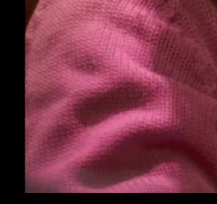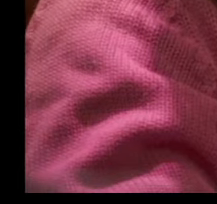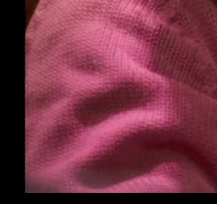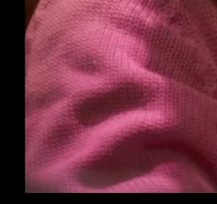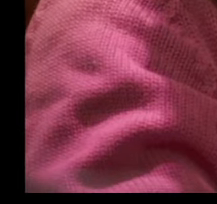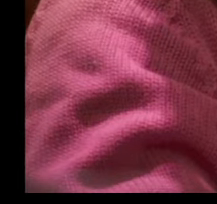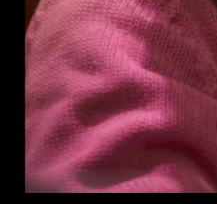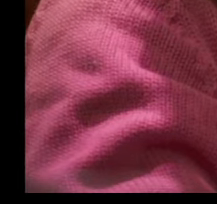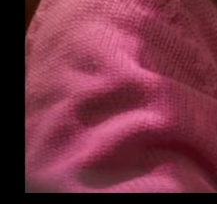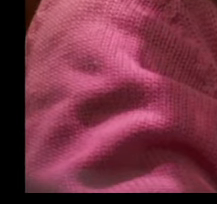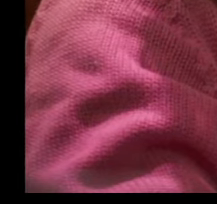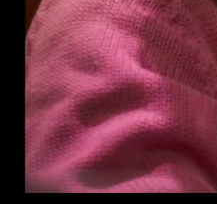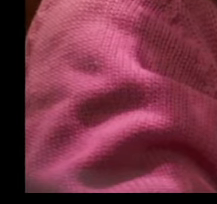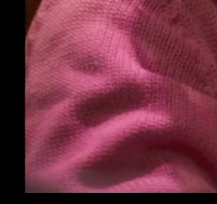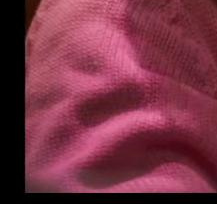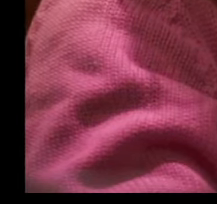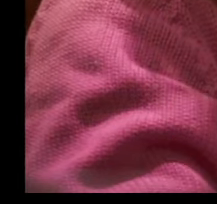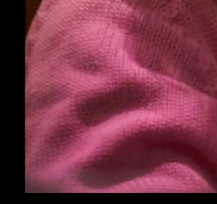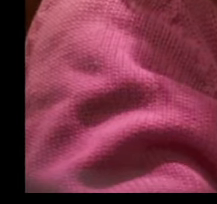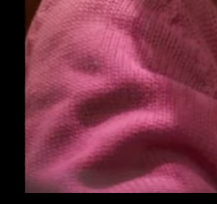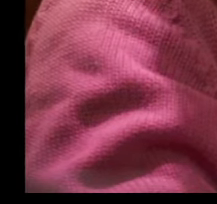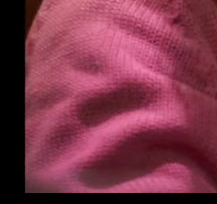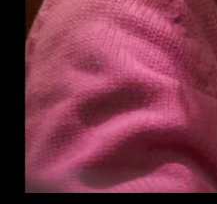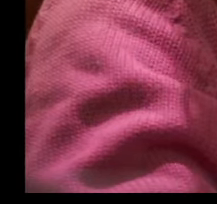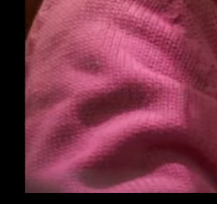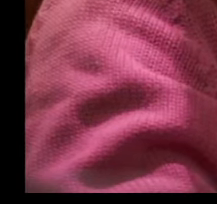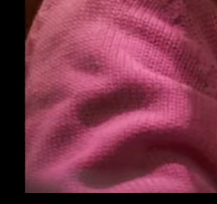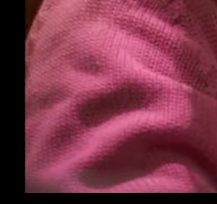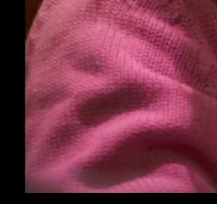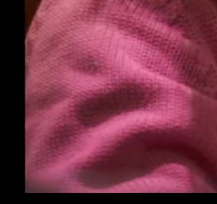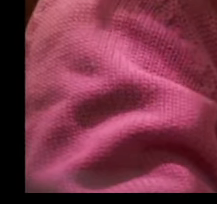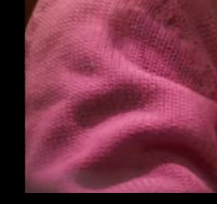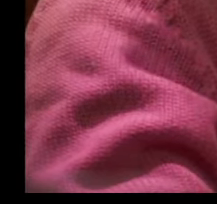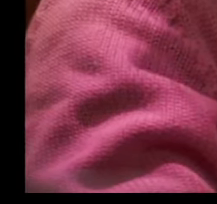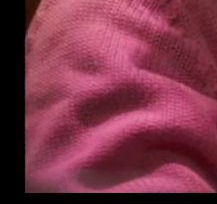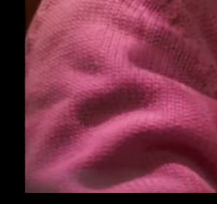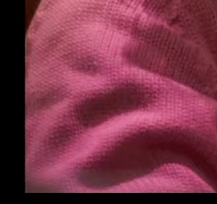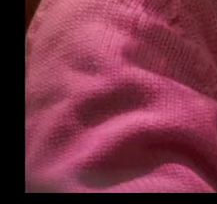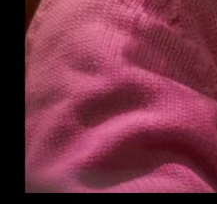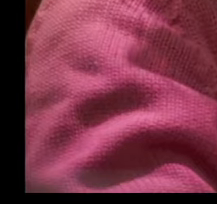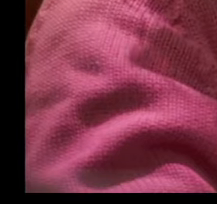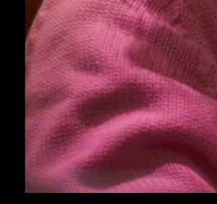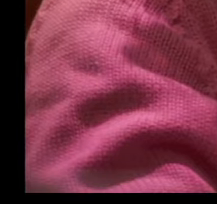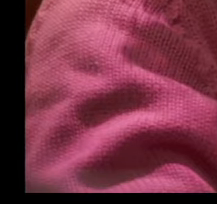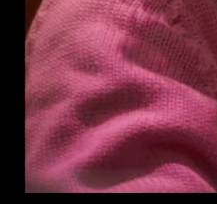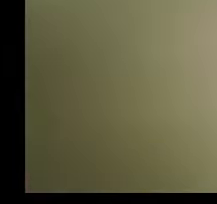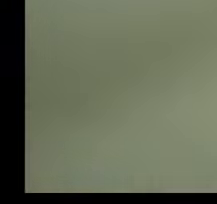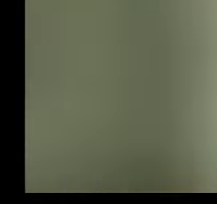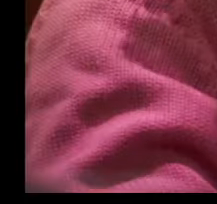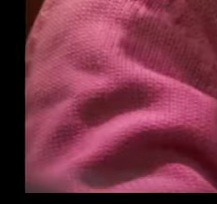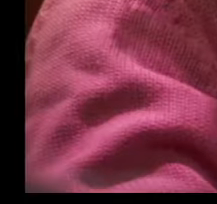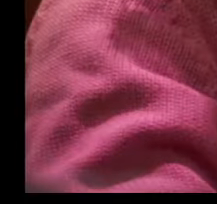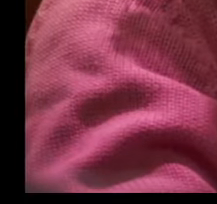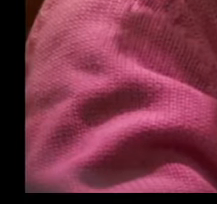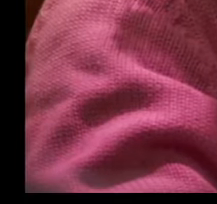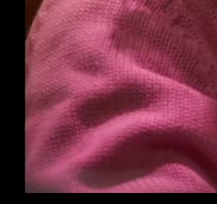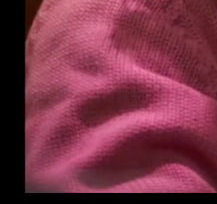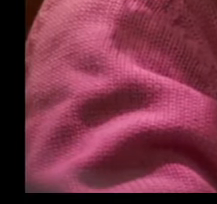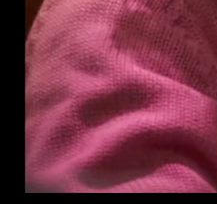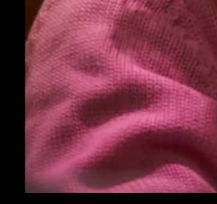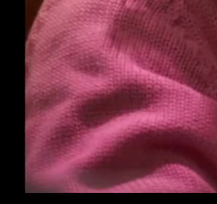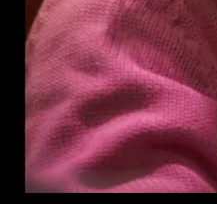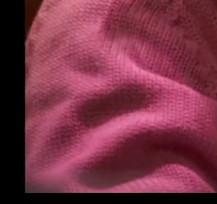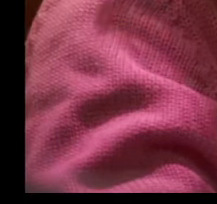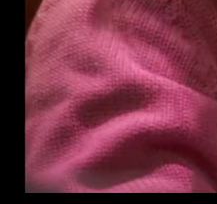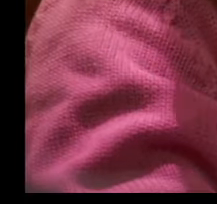17, 17, 18, sí. Por ahí. ¿En serio? Sí. ¿Estás cerca? Sí. ¿Sí? ¿Sí?